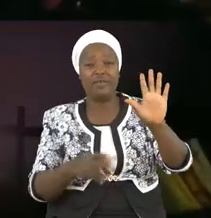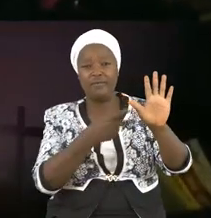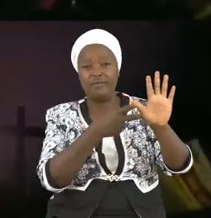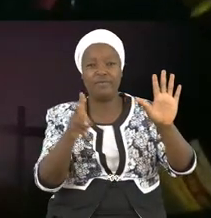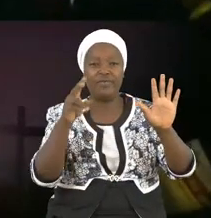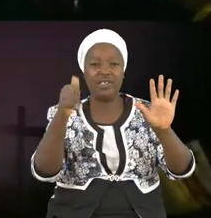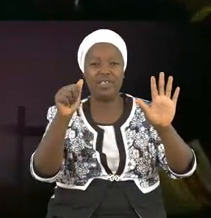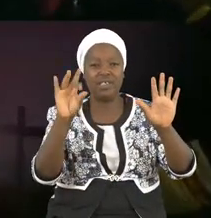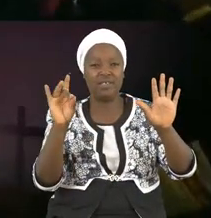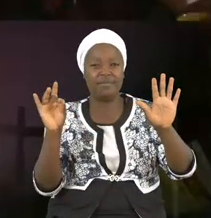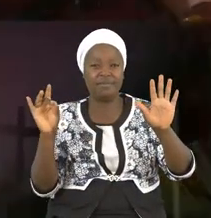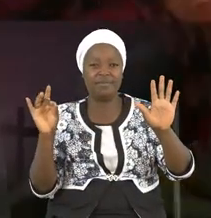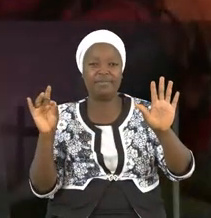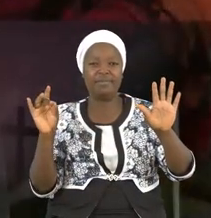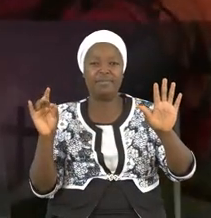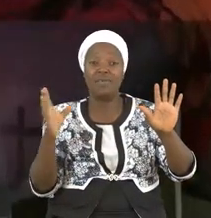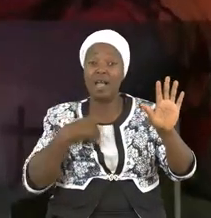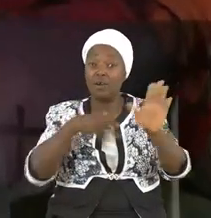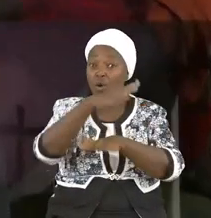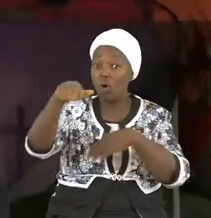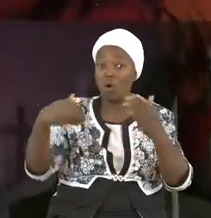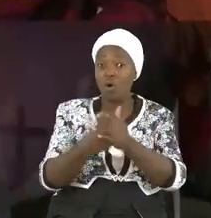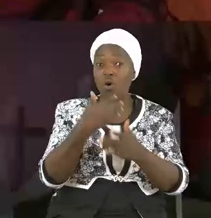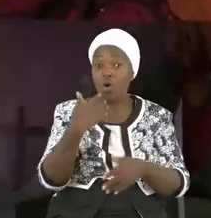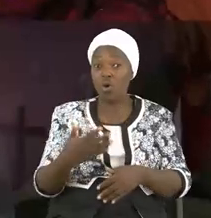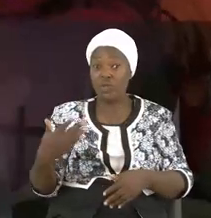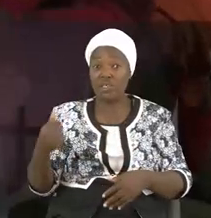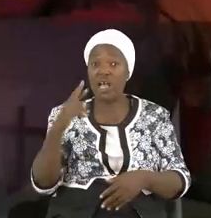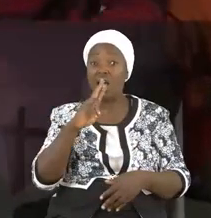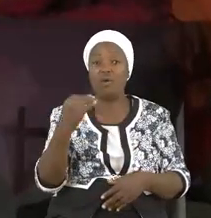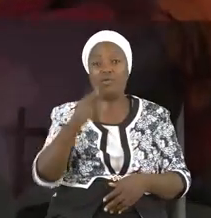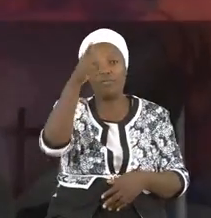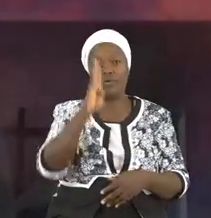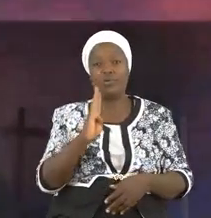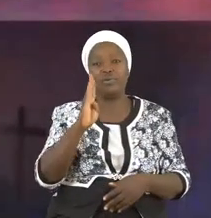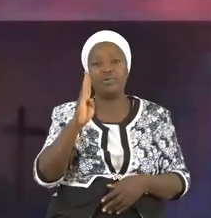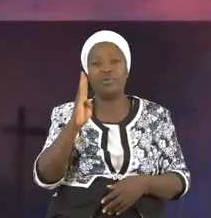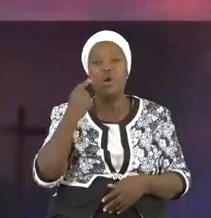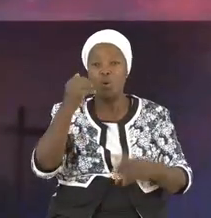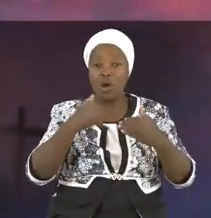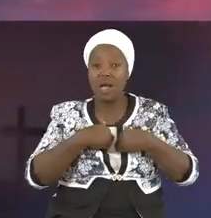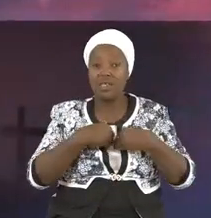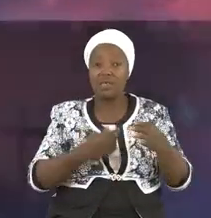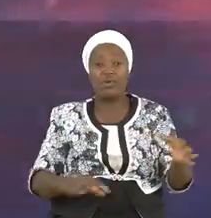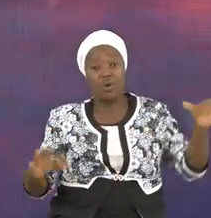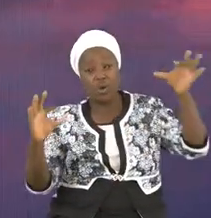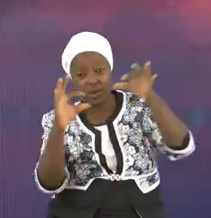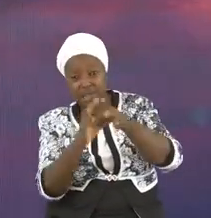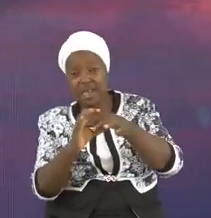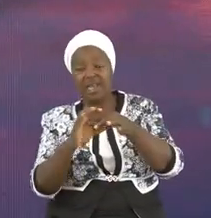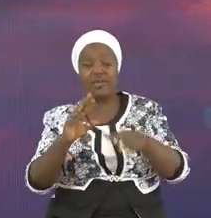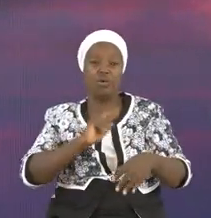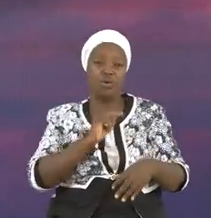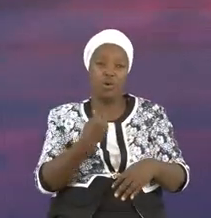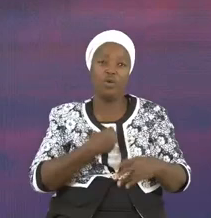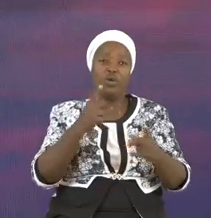18. And all things of God was reconciled us to